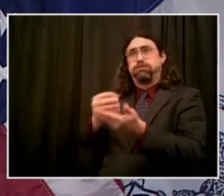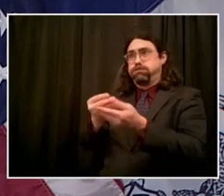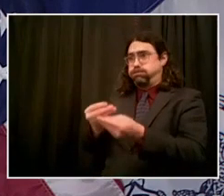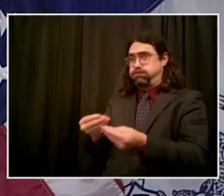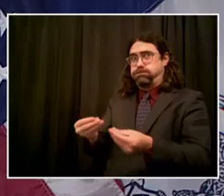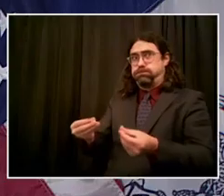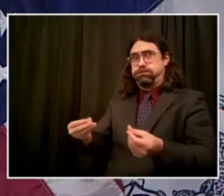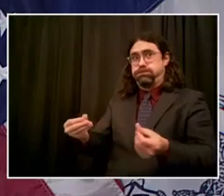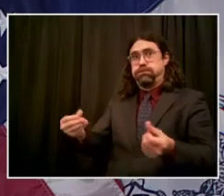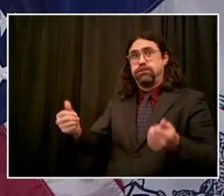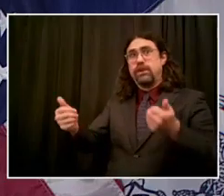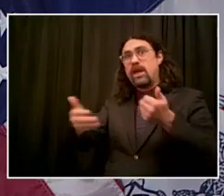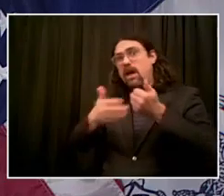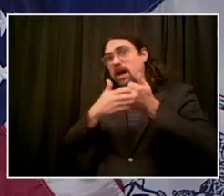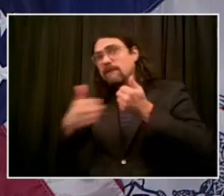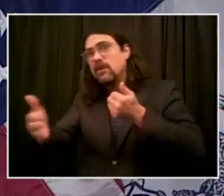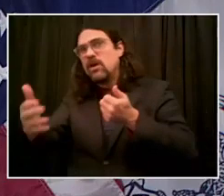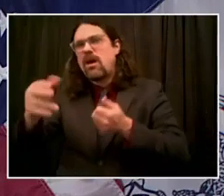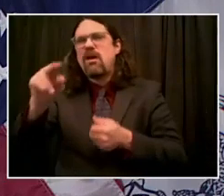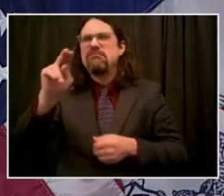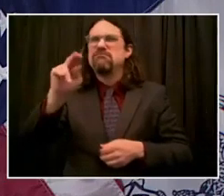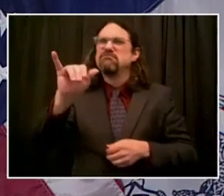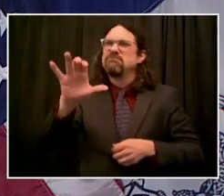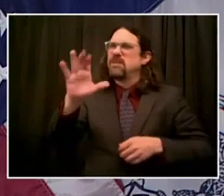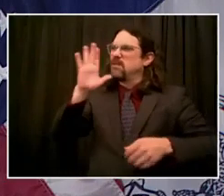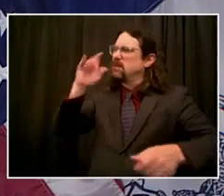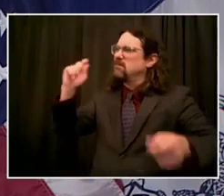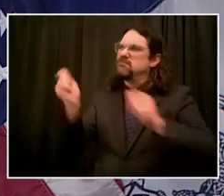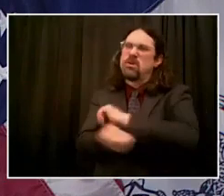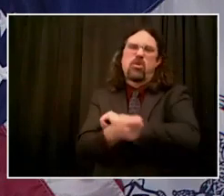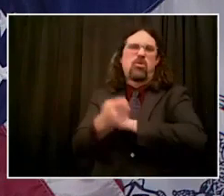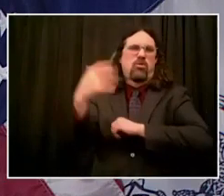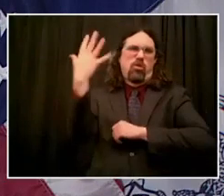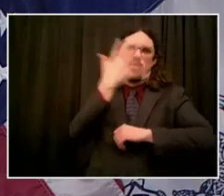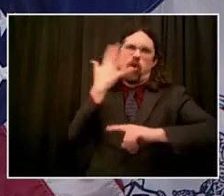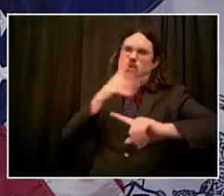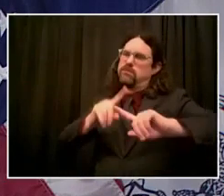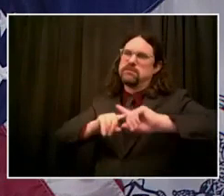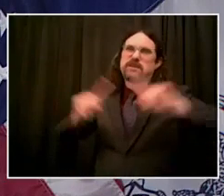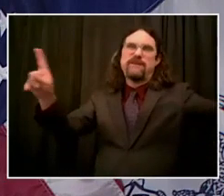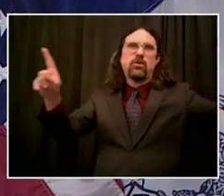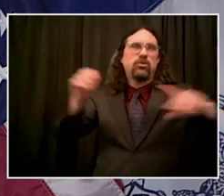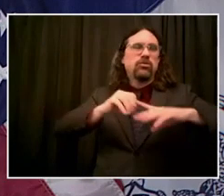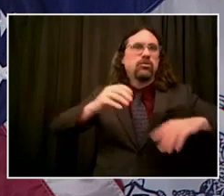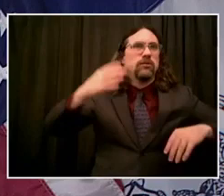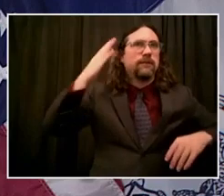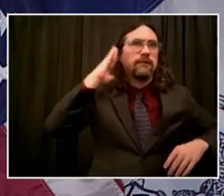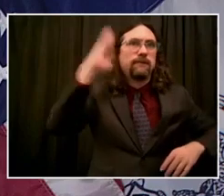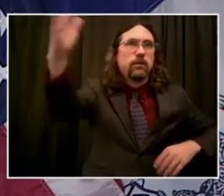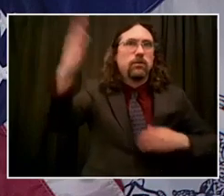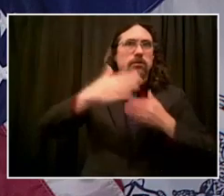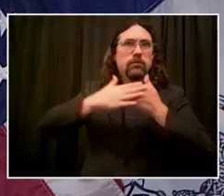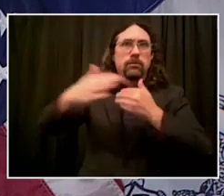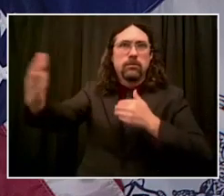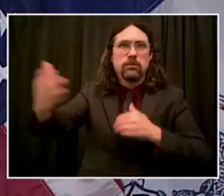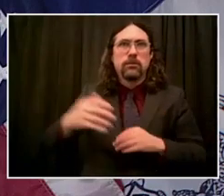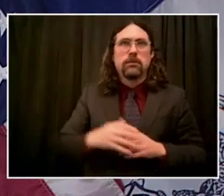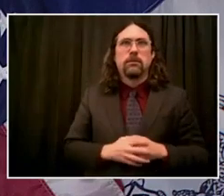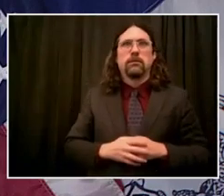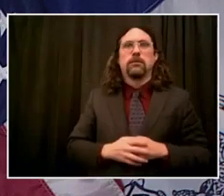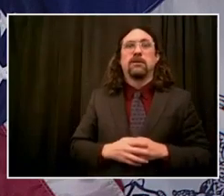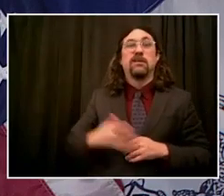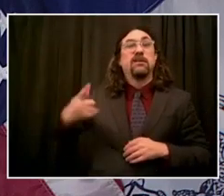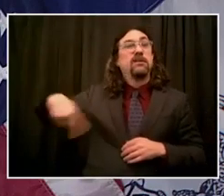ways of doing that. That said, as I said in the earlier question with Katie, we